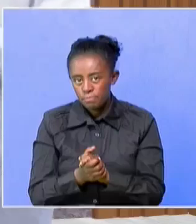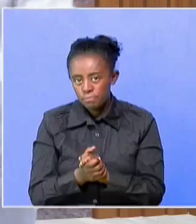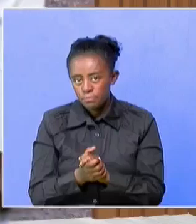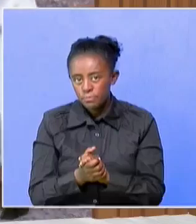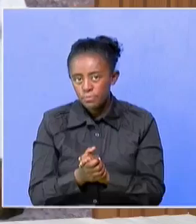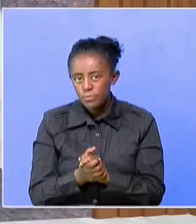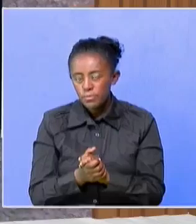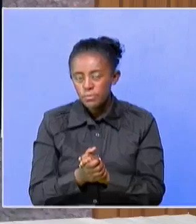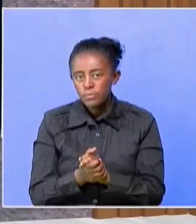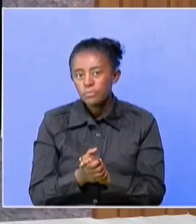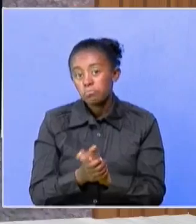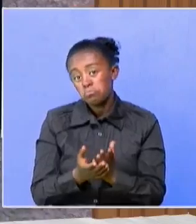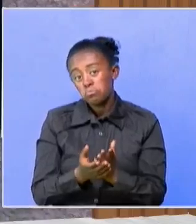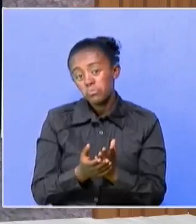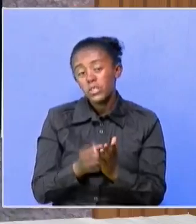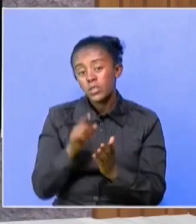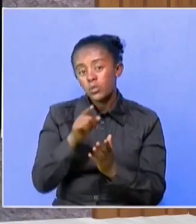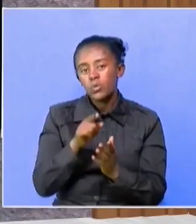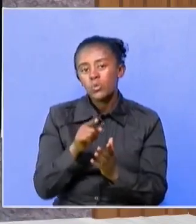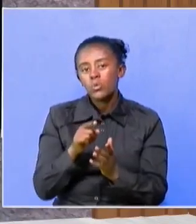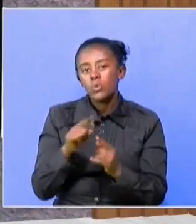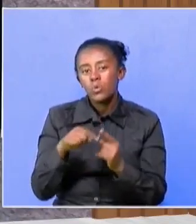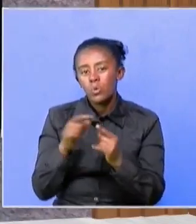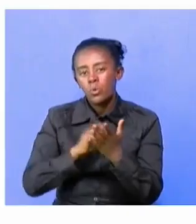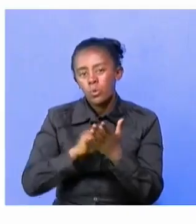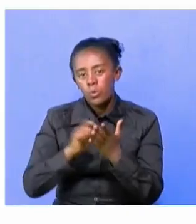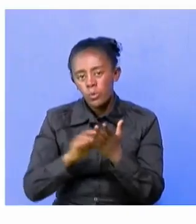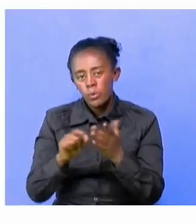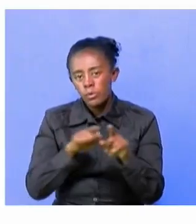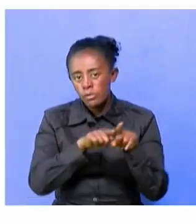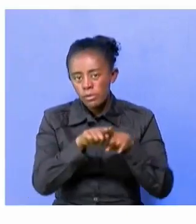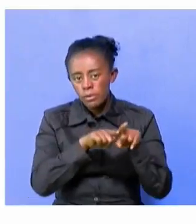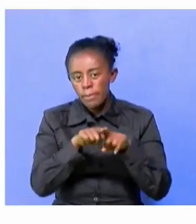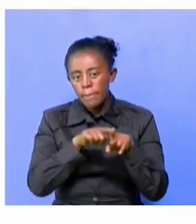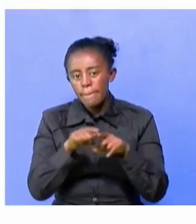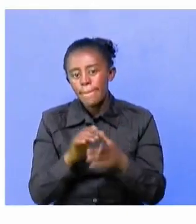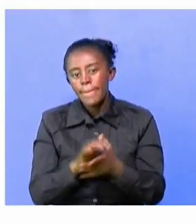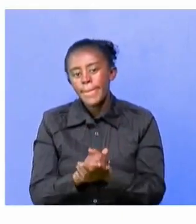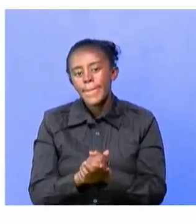Yeah. So I'm going to write, you now agree.